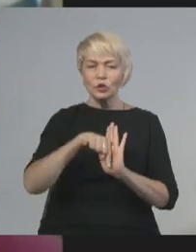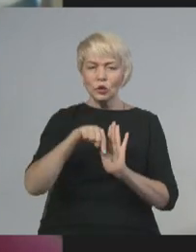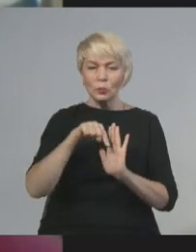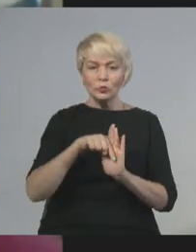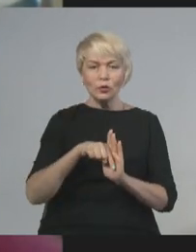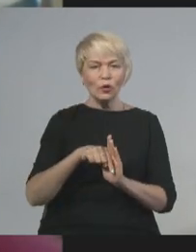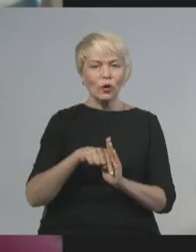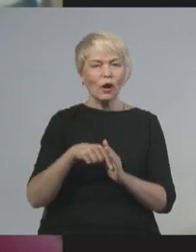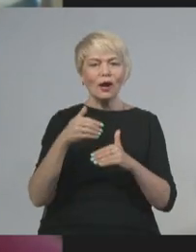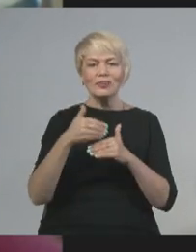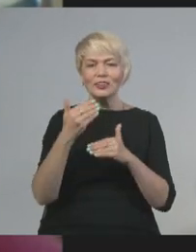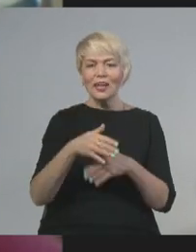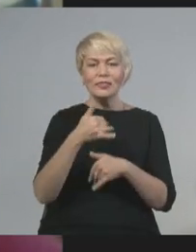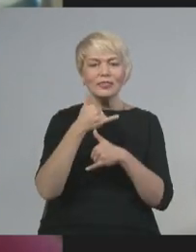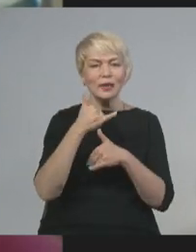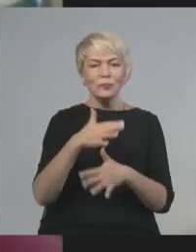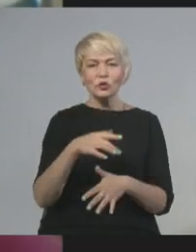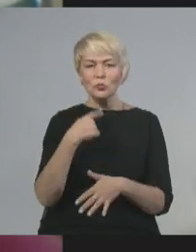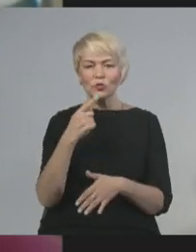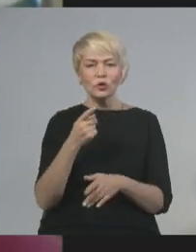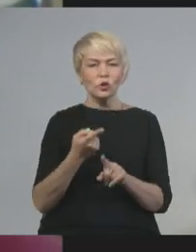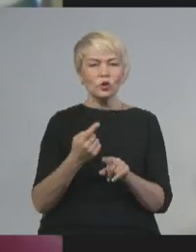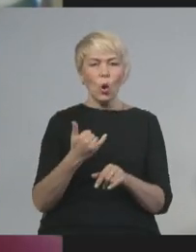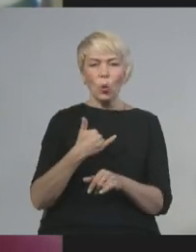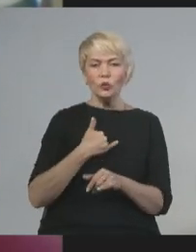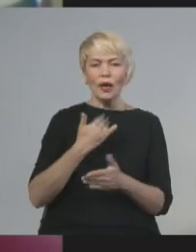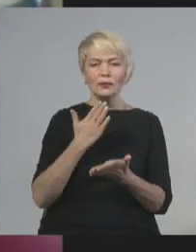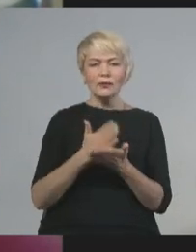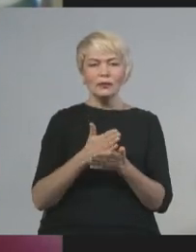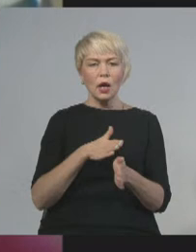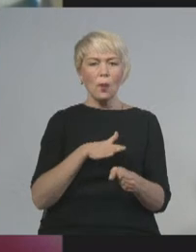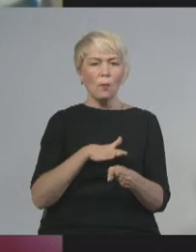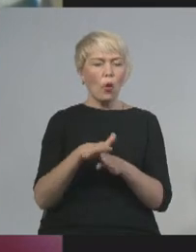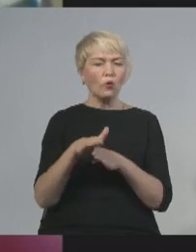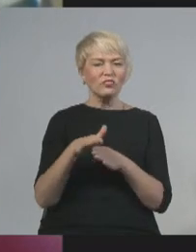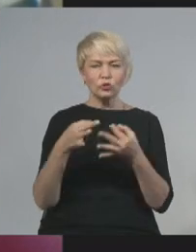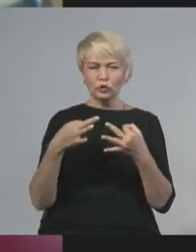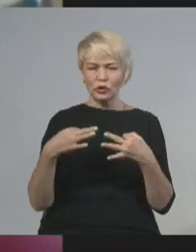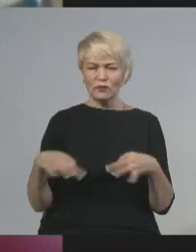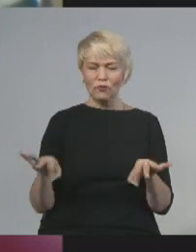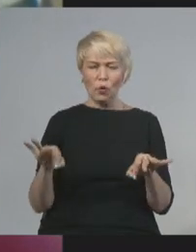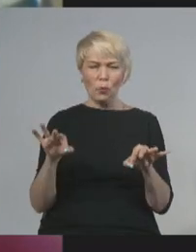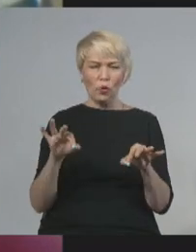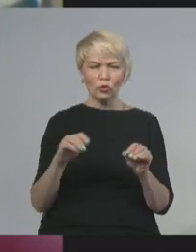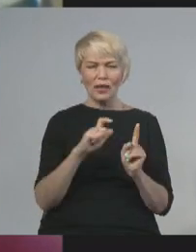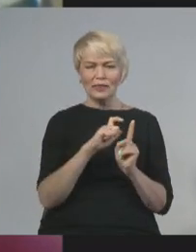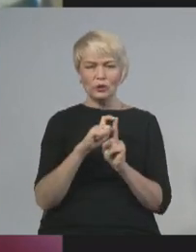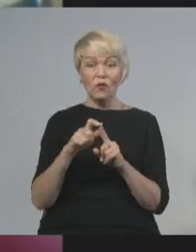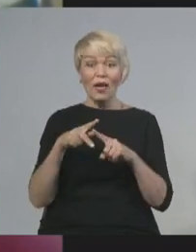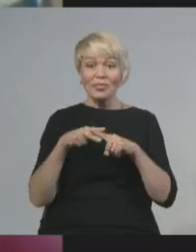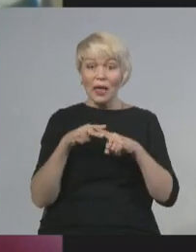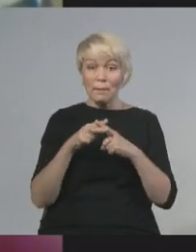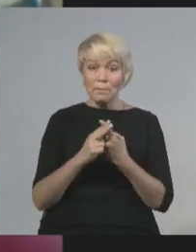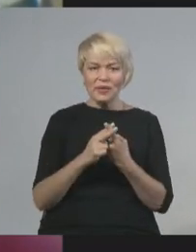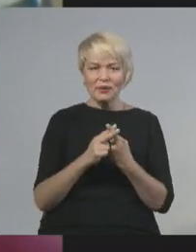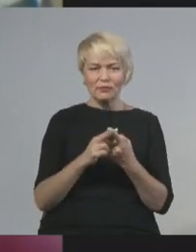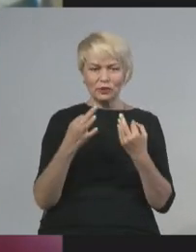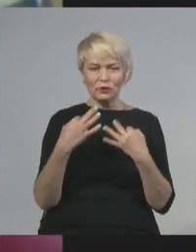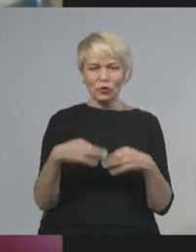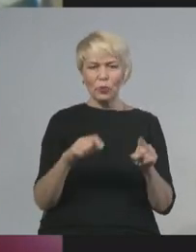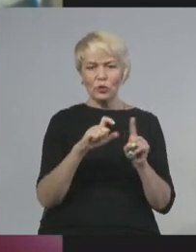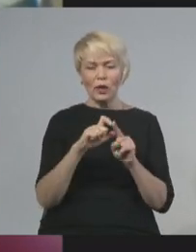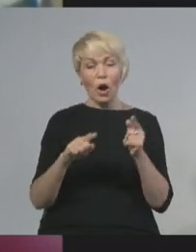public media how they responded initially well maybe it is a blessing for poland that we have the right wing